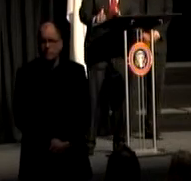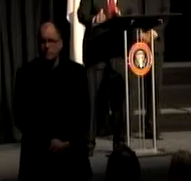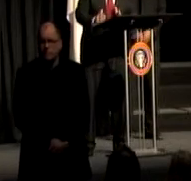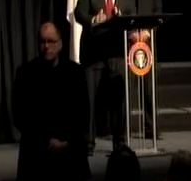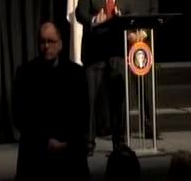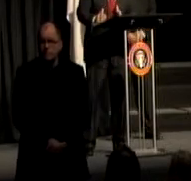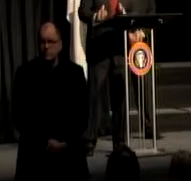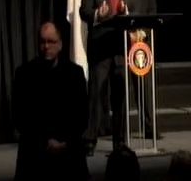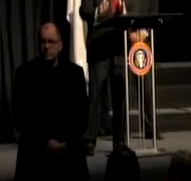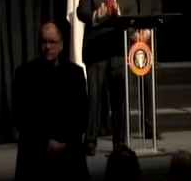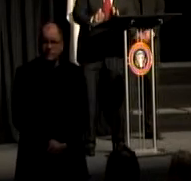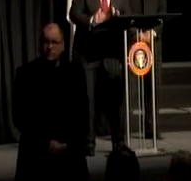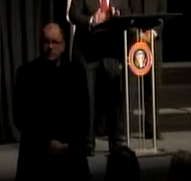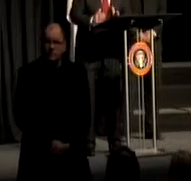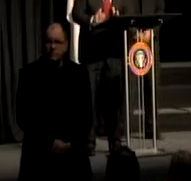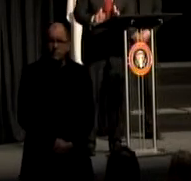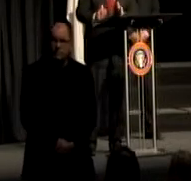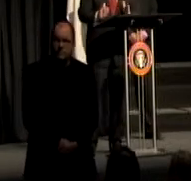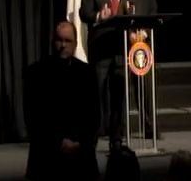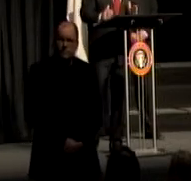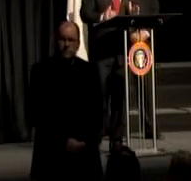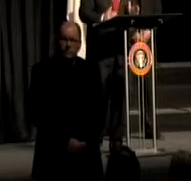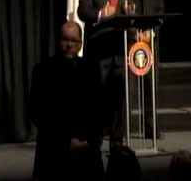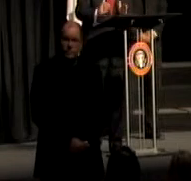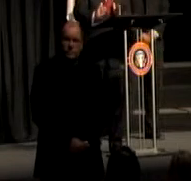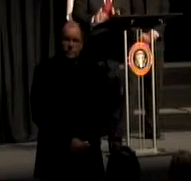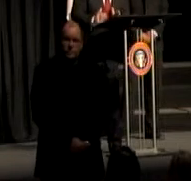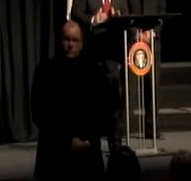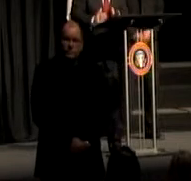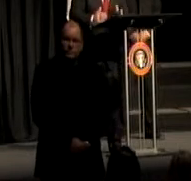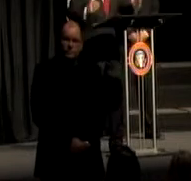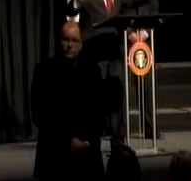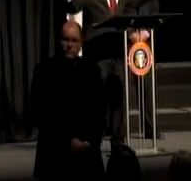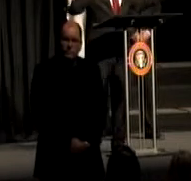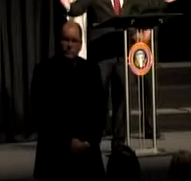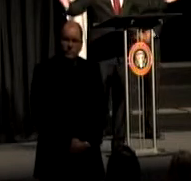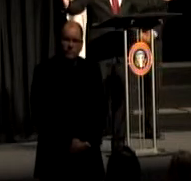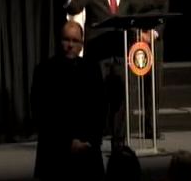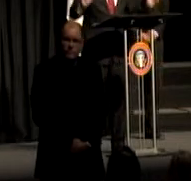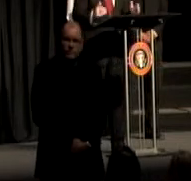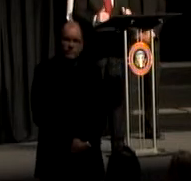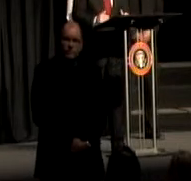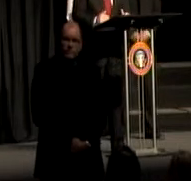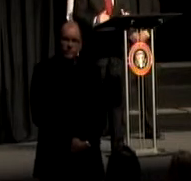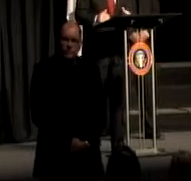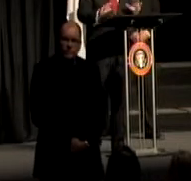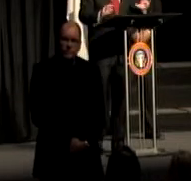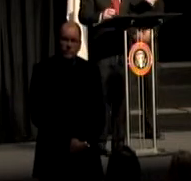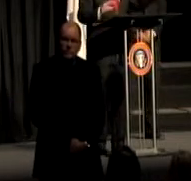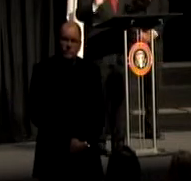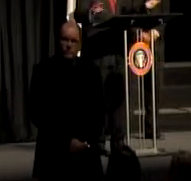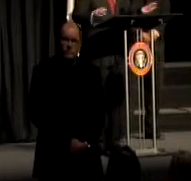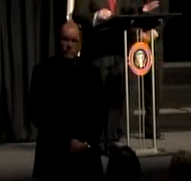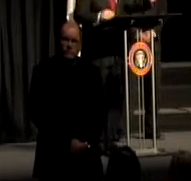$4,000 a week $16,000 a month to have a building that we could worship in I